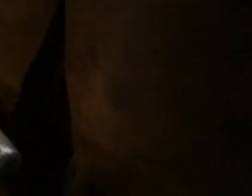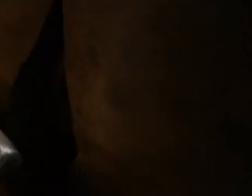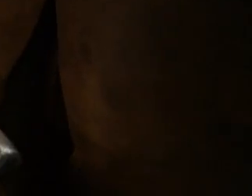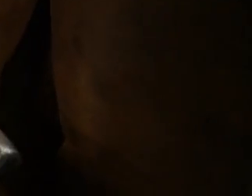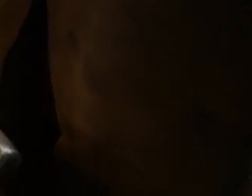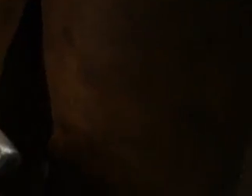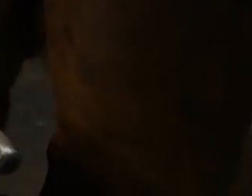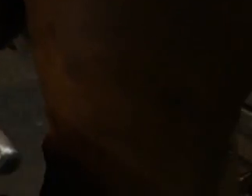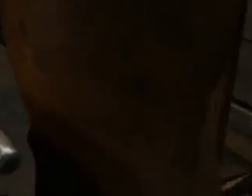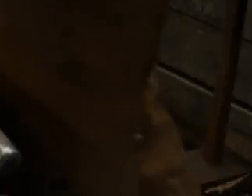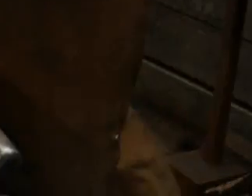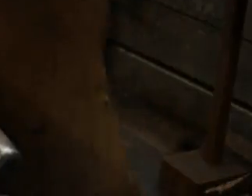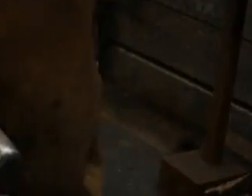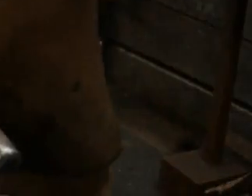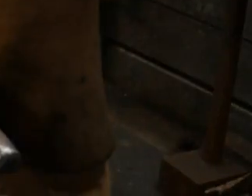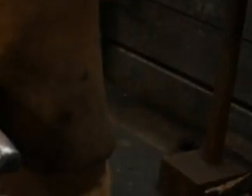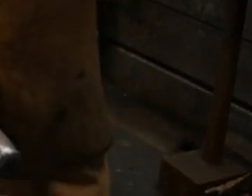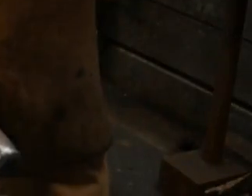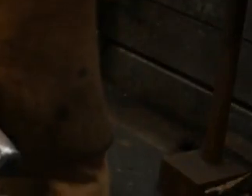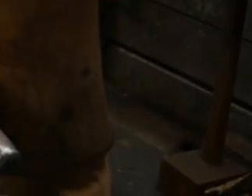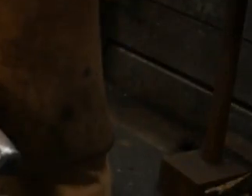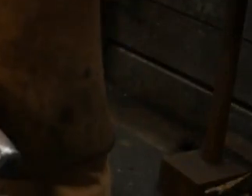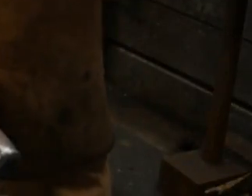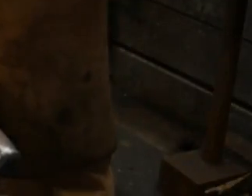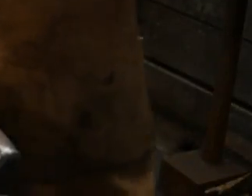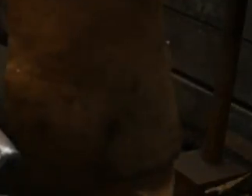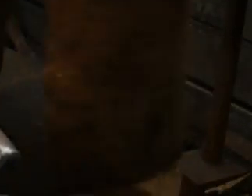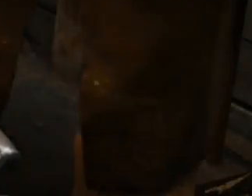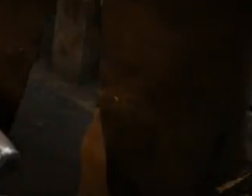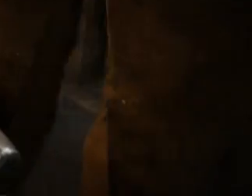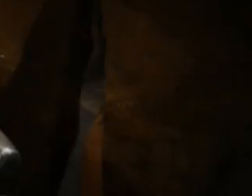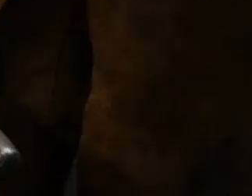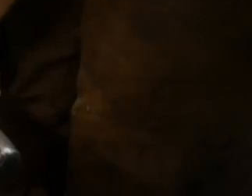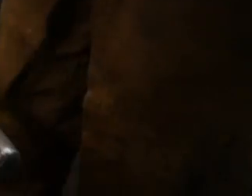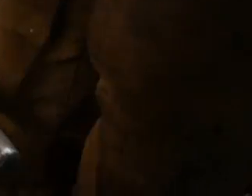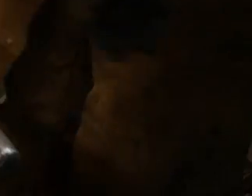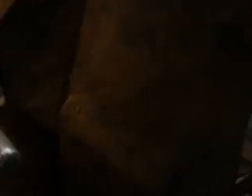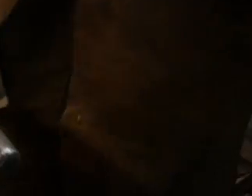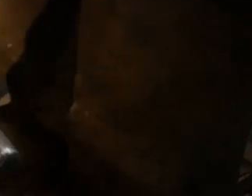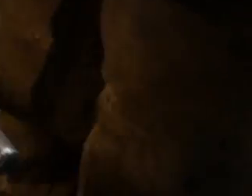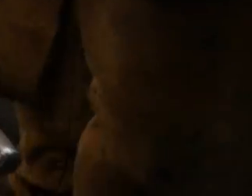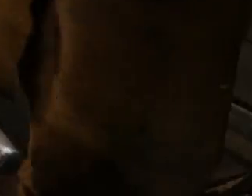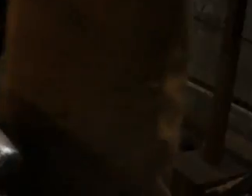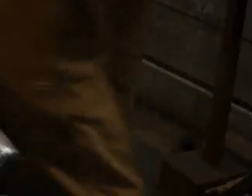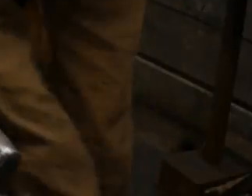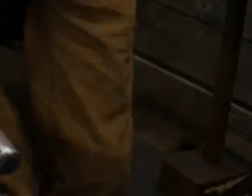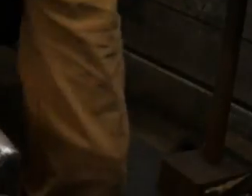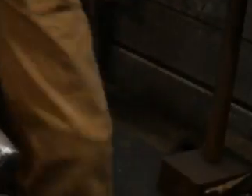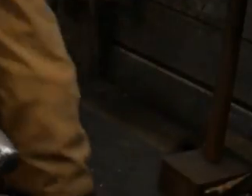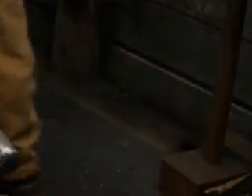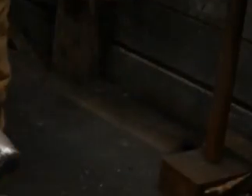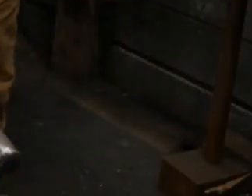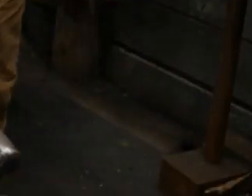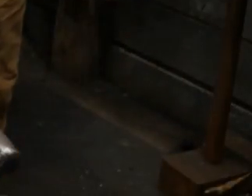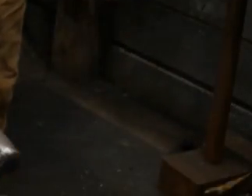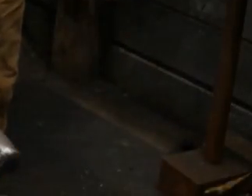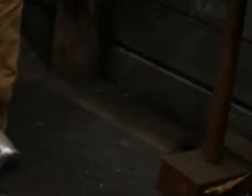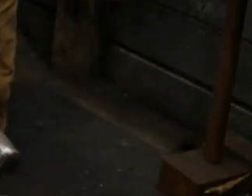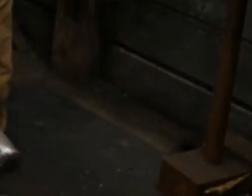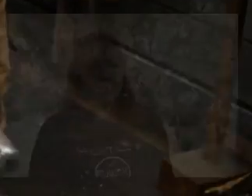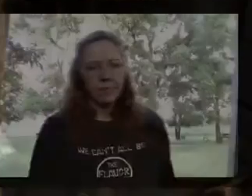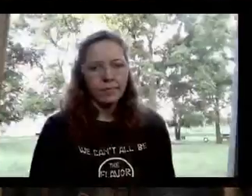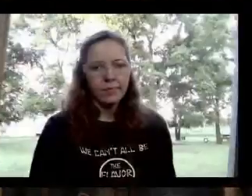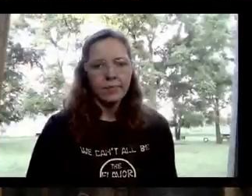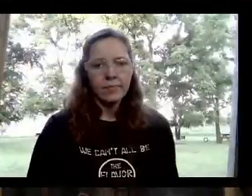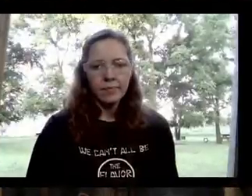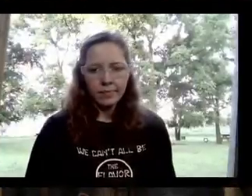weight. But there we go. So we're putting some chamfers on there. I'm going to go ahead and bring that out one more time. Get that hot again, bring it out